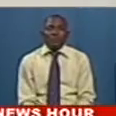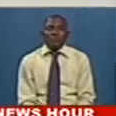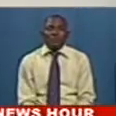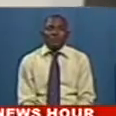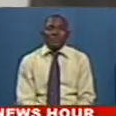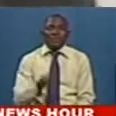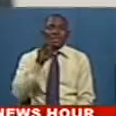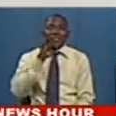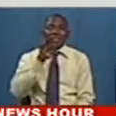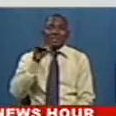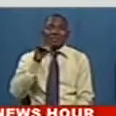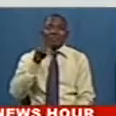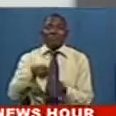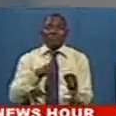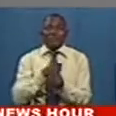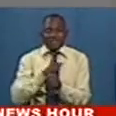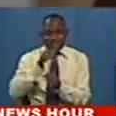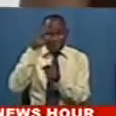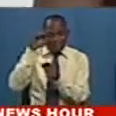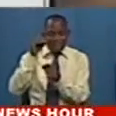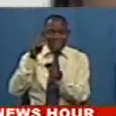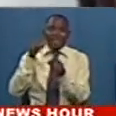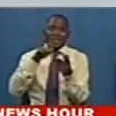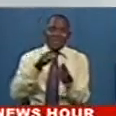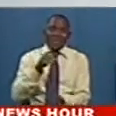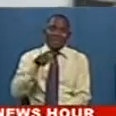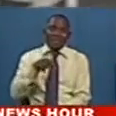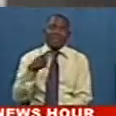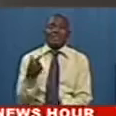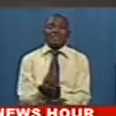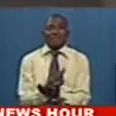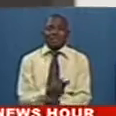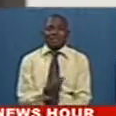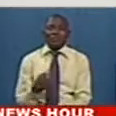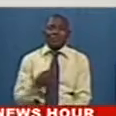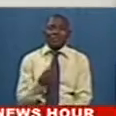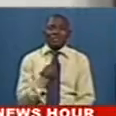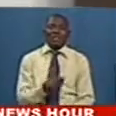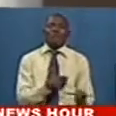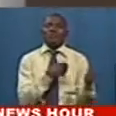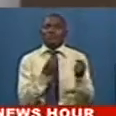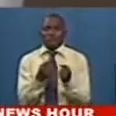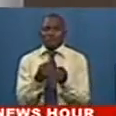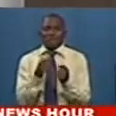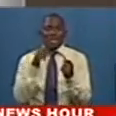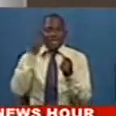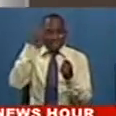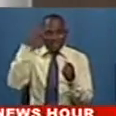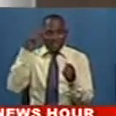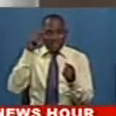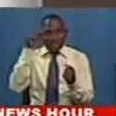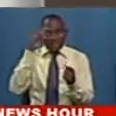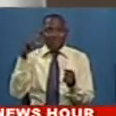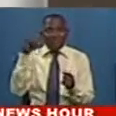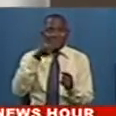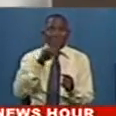It's been 90 years recounting Dr. Noguchi's history, and for us in Ghana, we have a strong bond with this gem who had to